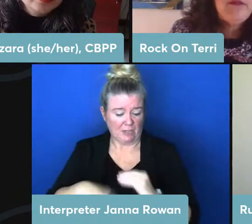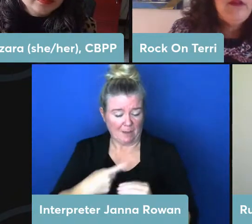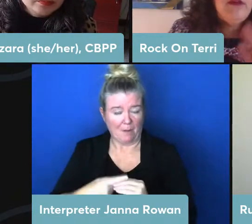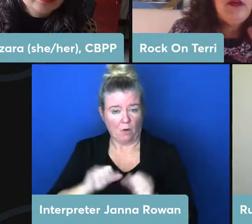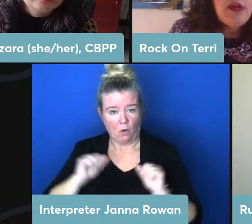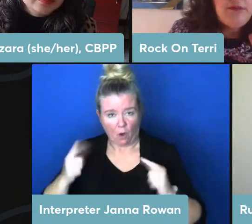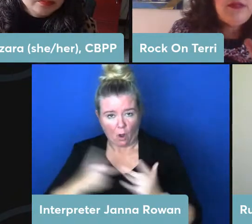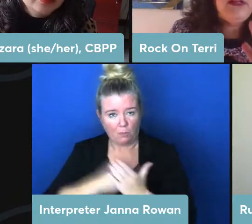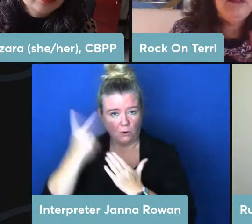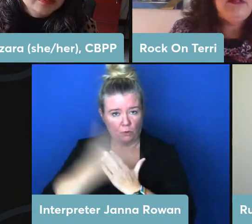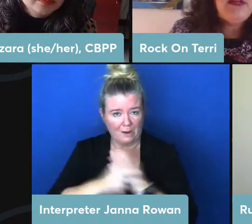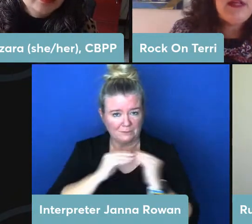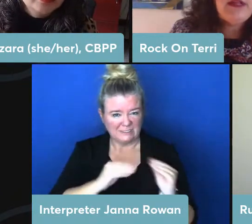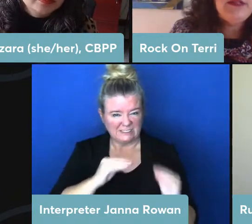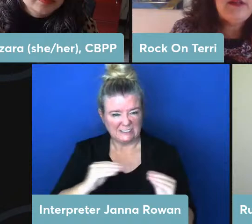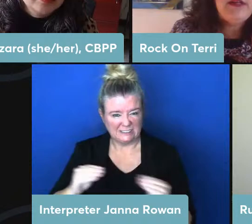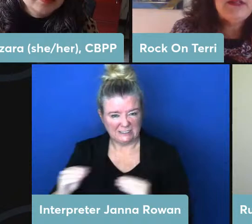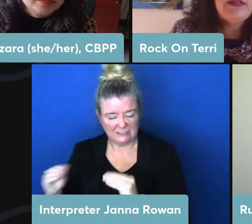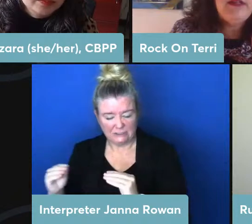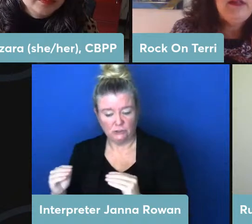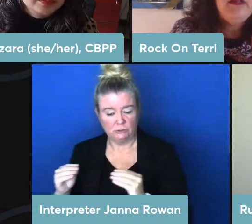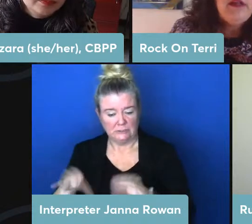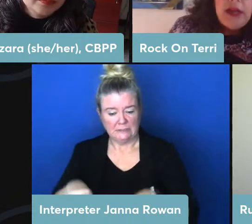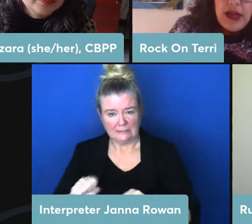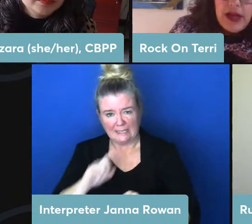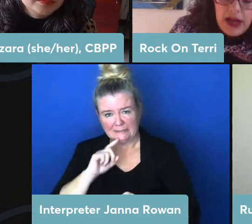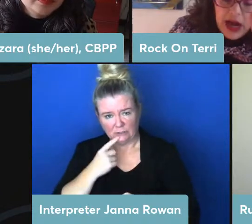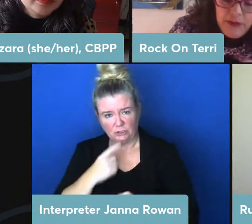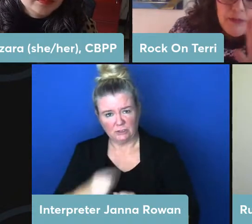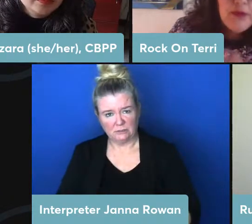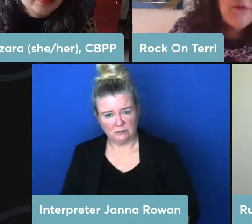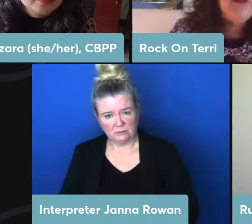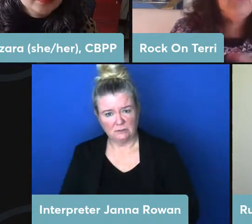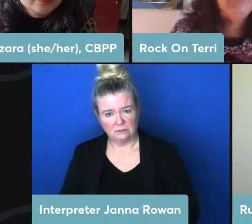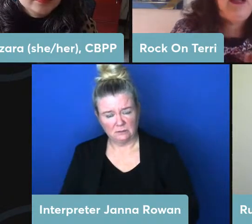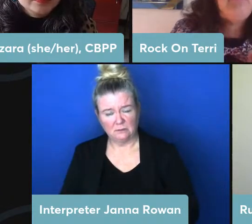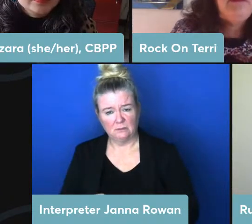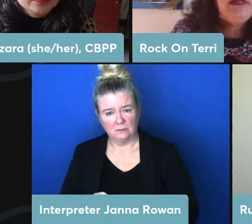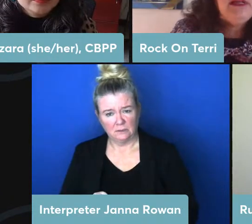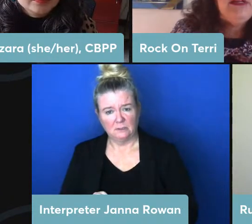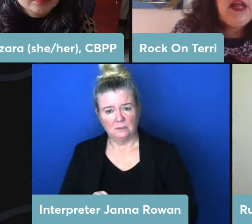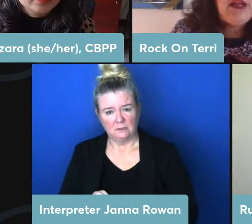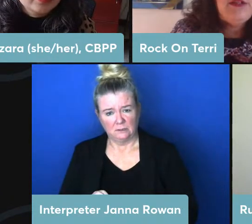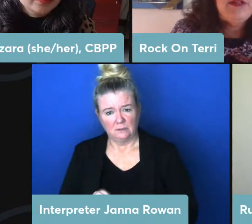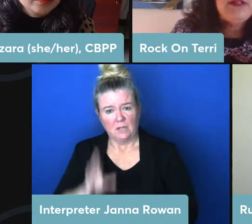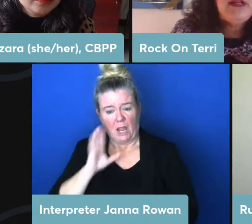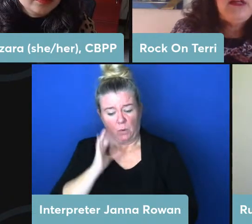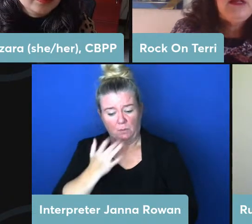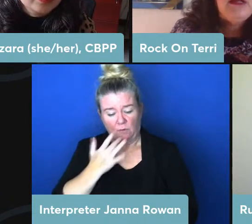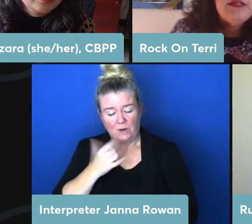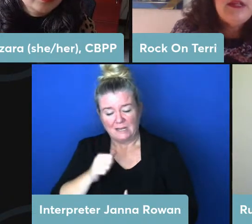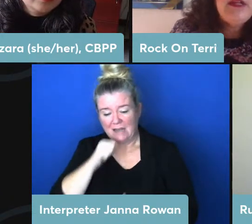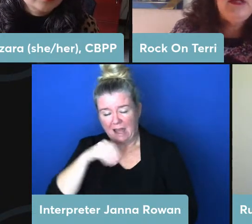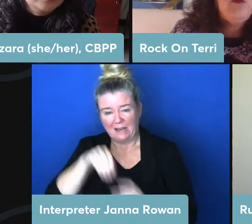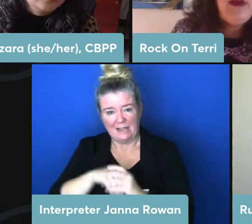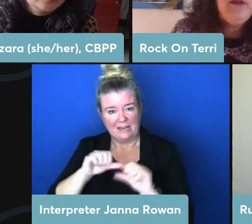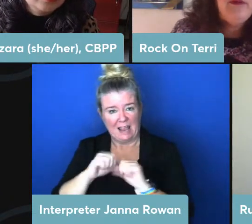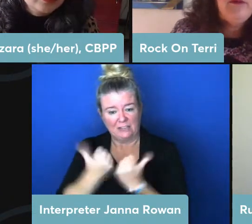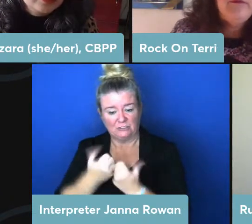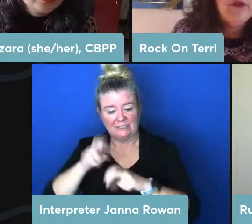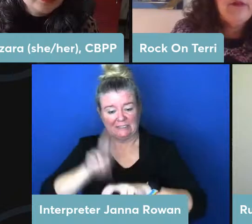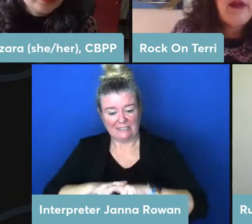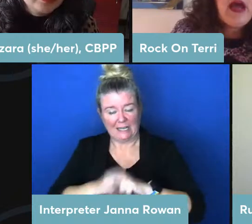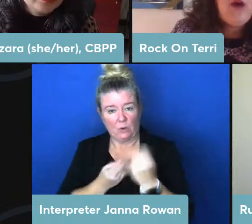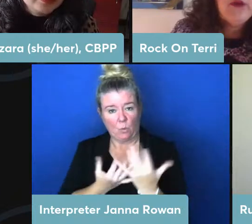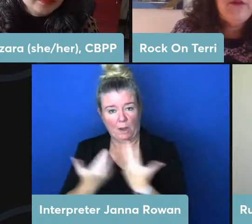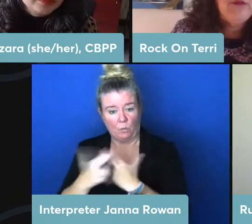programs and taken seriously. I would prefer to not be in an agency sitting in a waiting